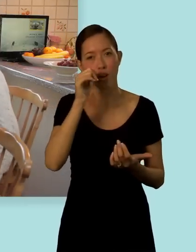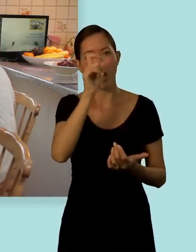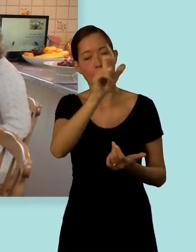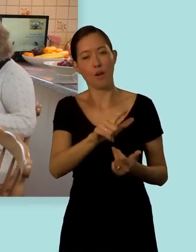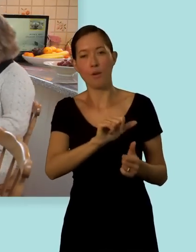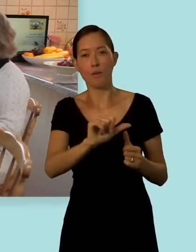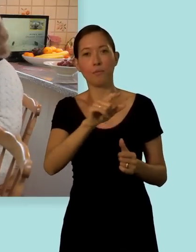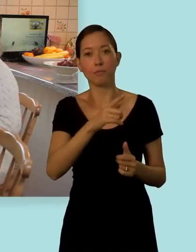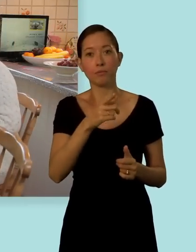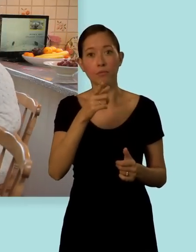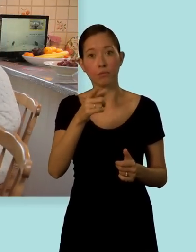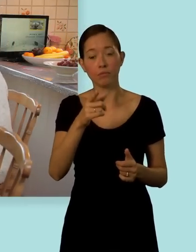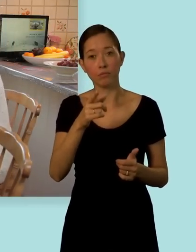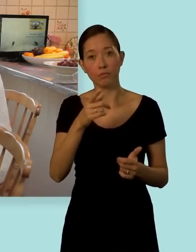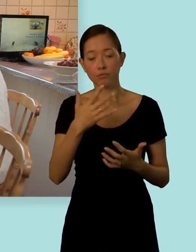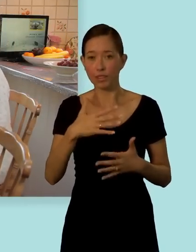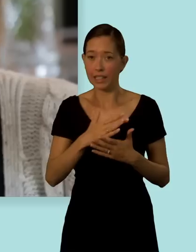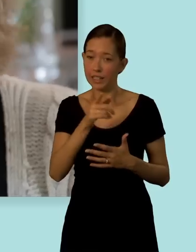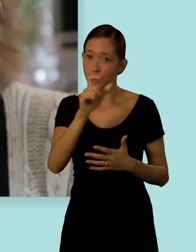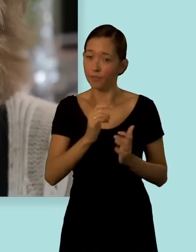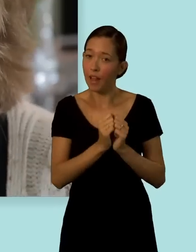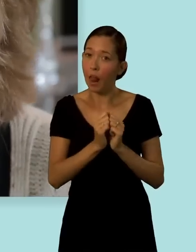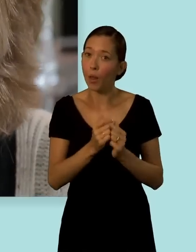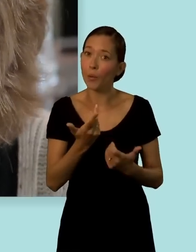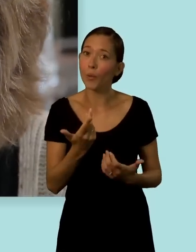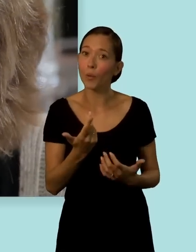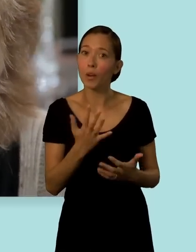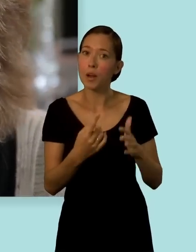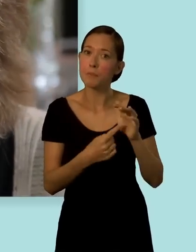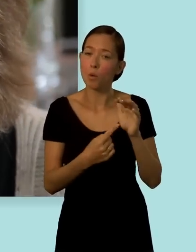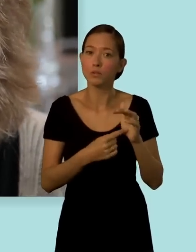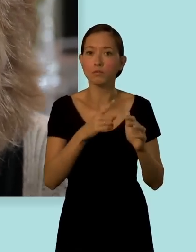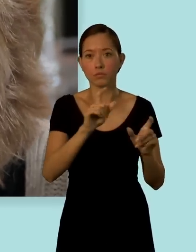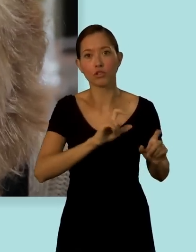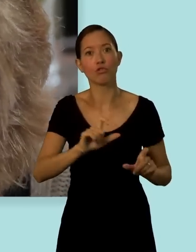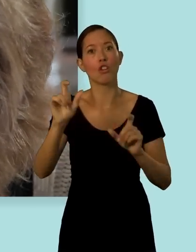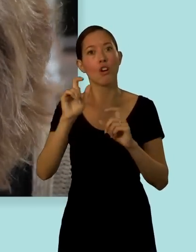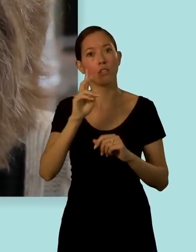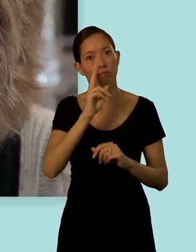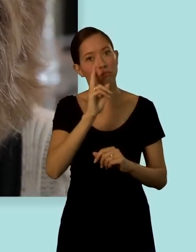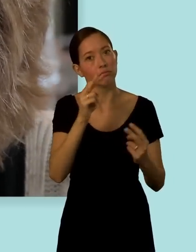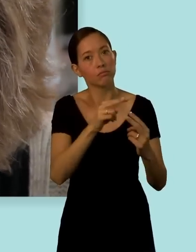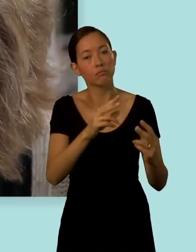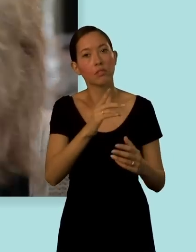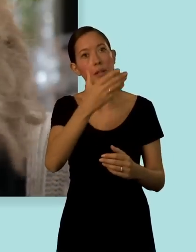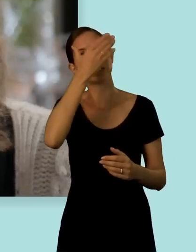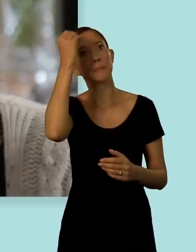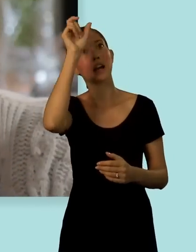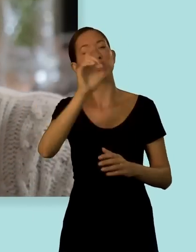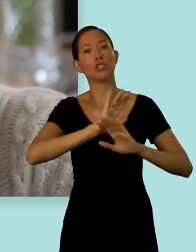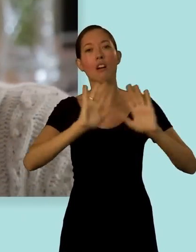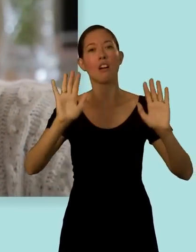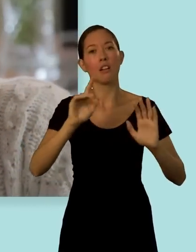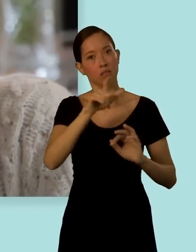will probably know the person the best, and you shouldn't underestimate the value you can bring to their care. It is important to continue to